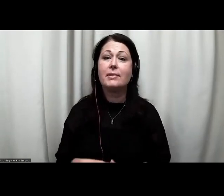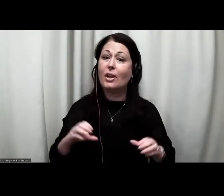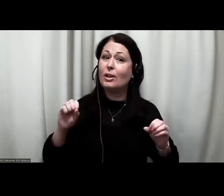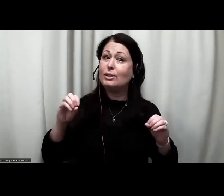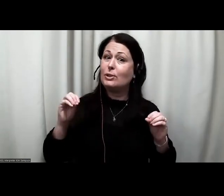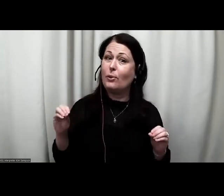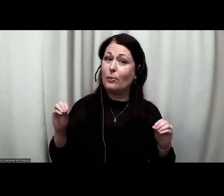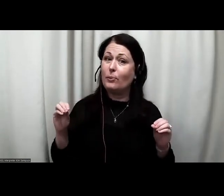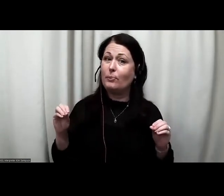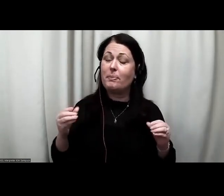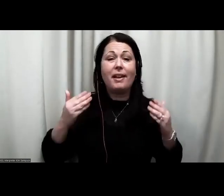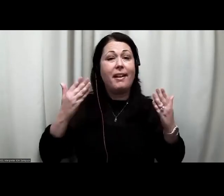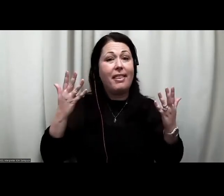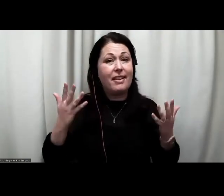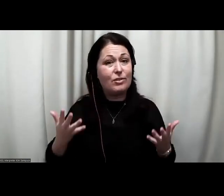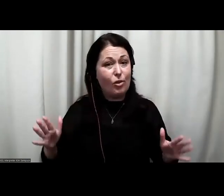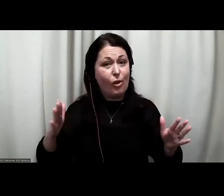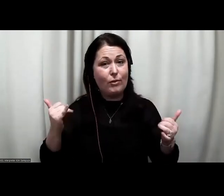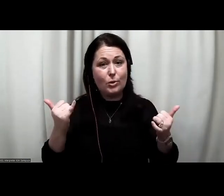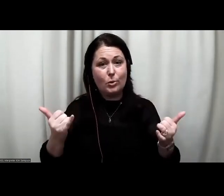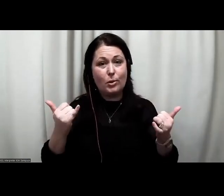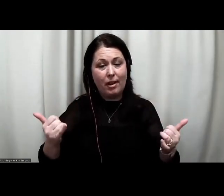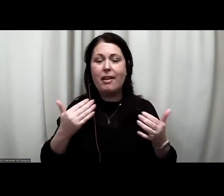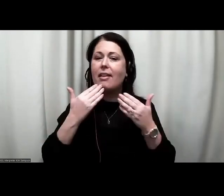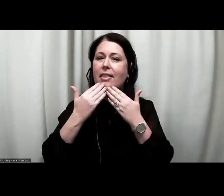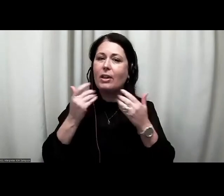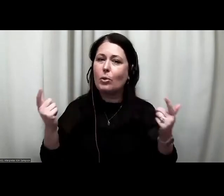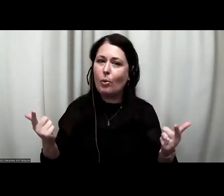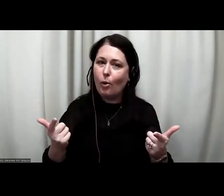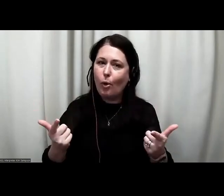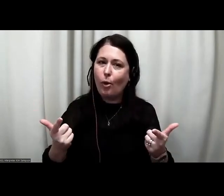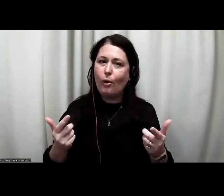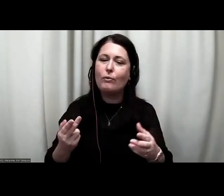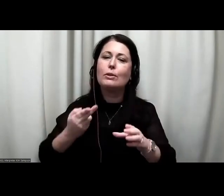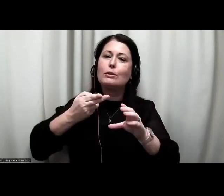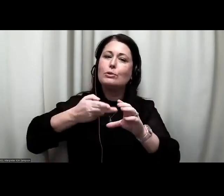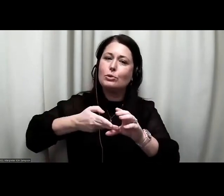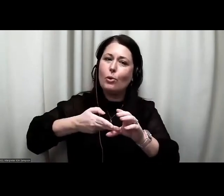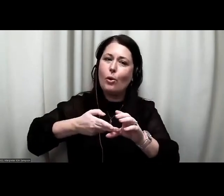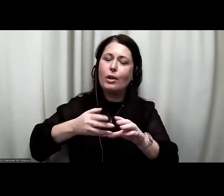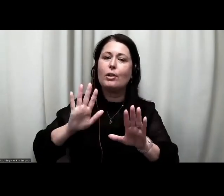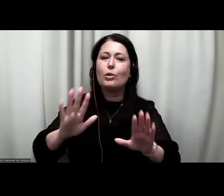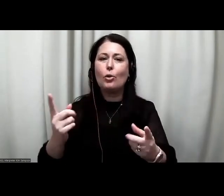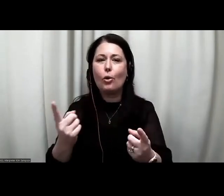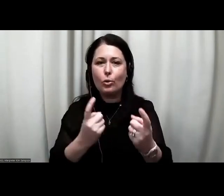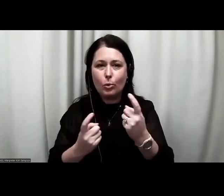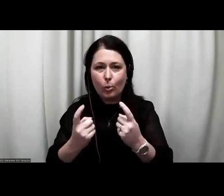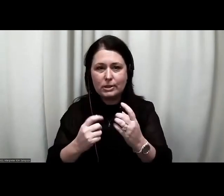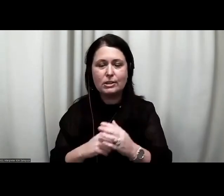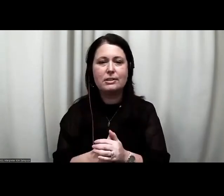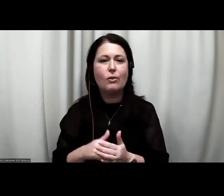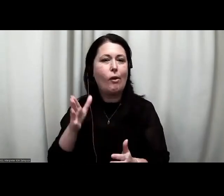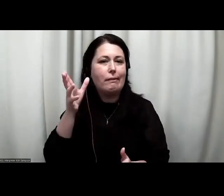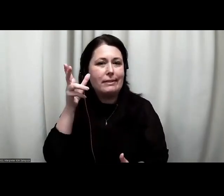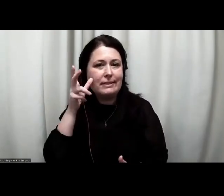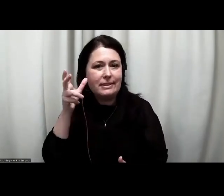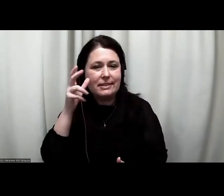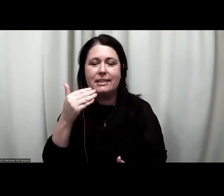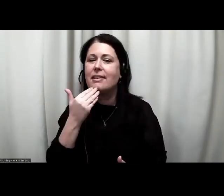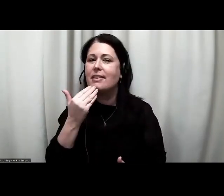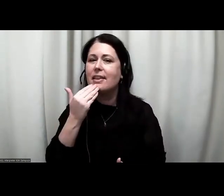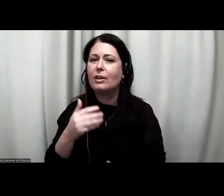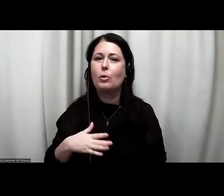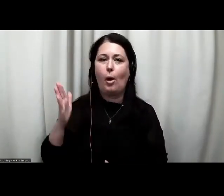So I think that's all for today. Thank you all so much for joining in, for your questions, for listening. Thank you to